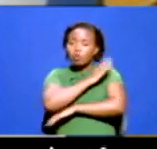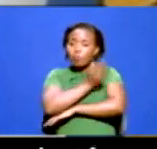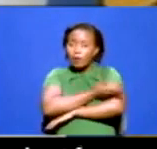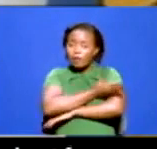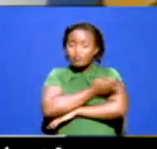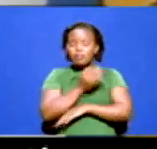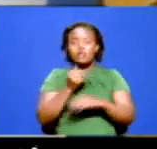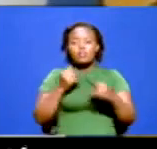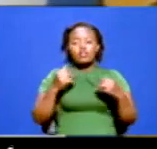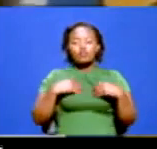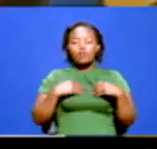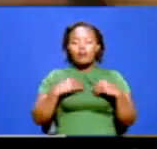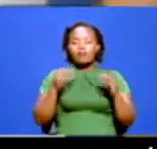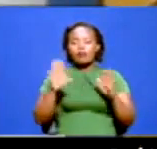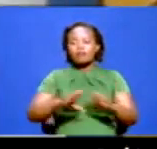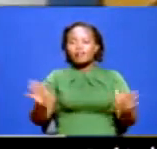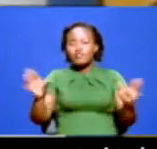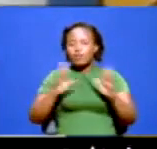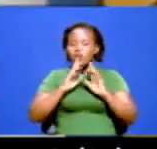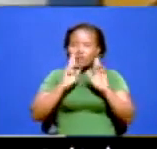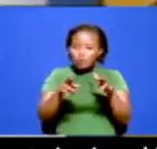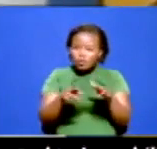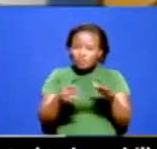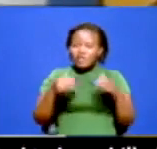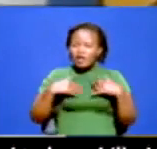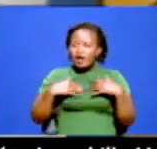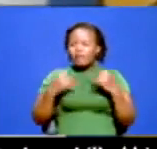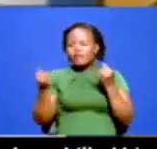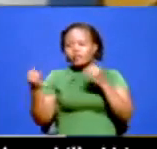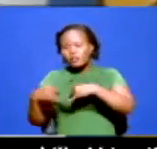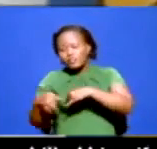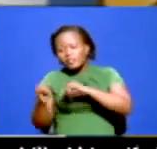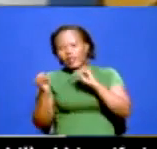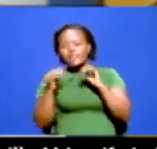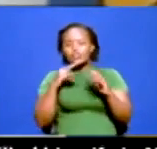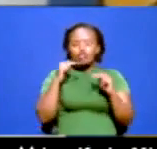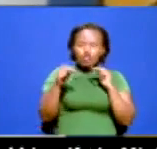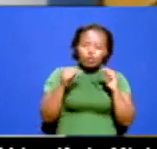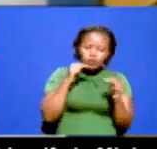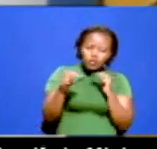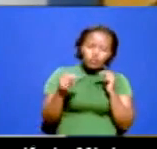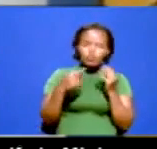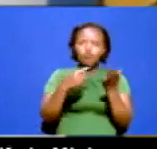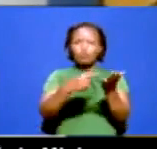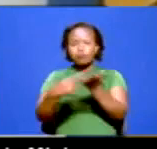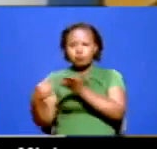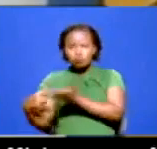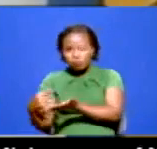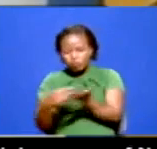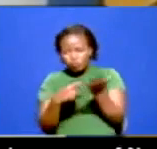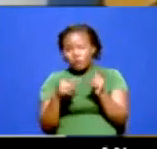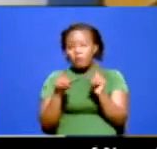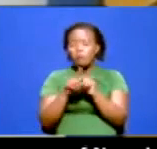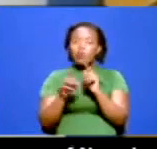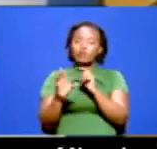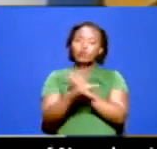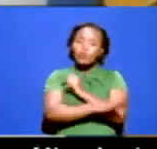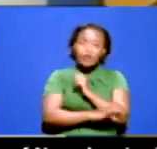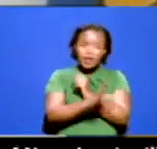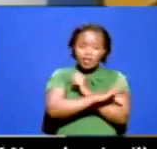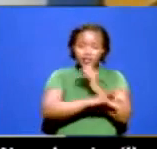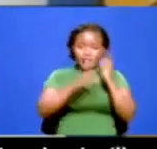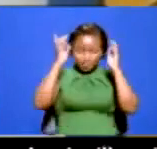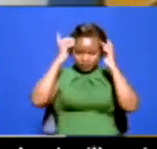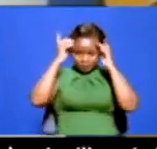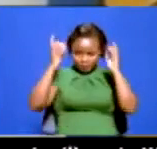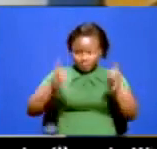resort. Having tried diplomacy, negotiations, you as a country decide that this is the last